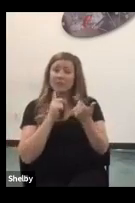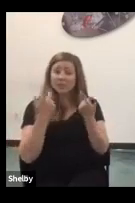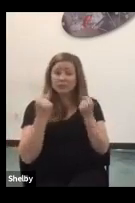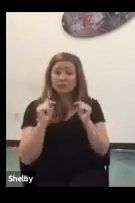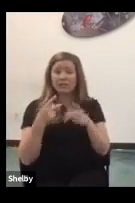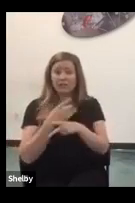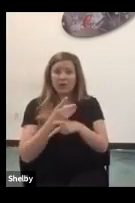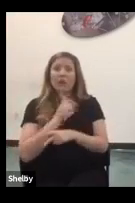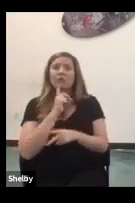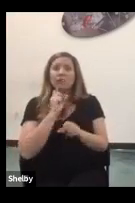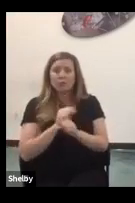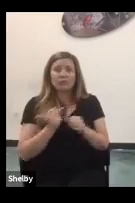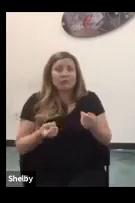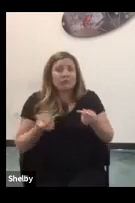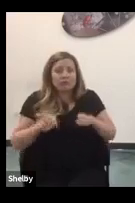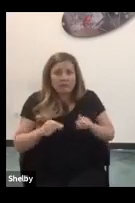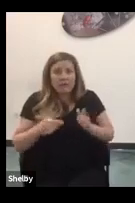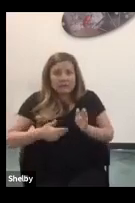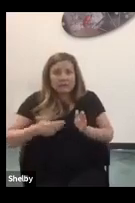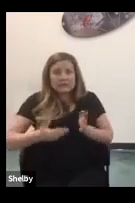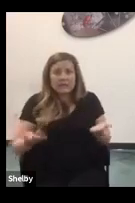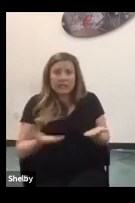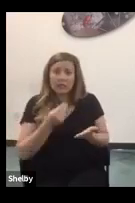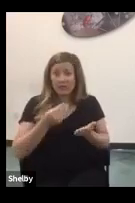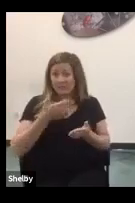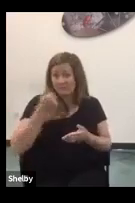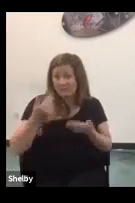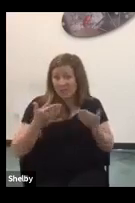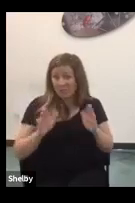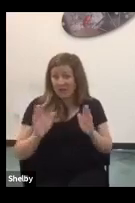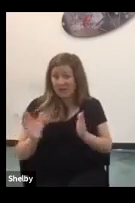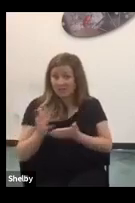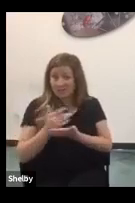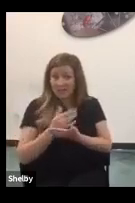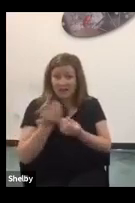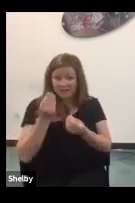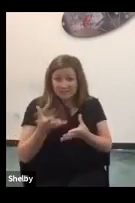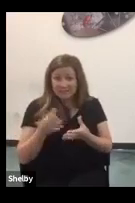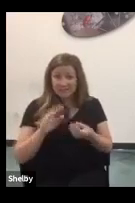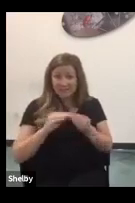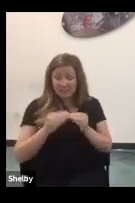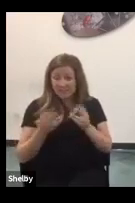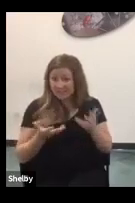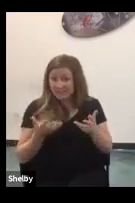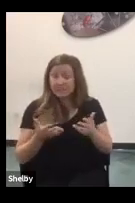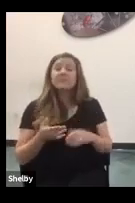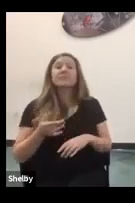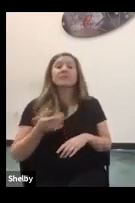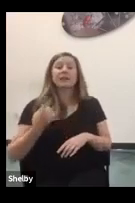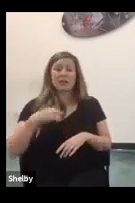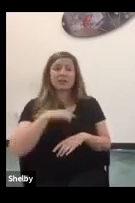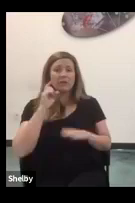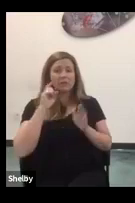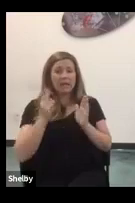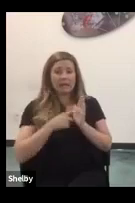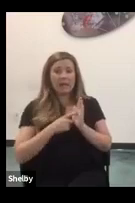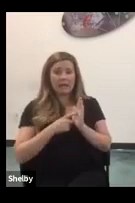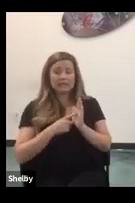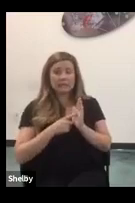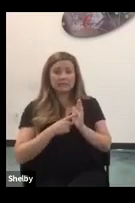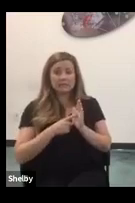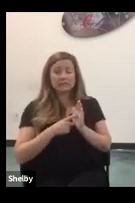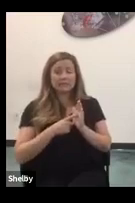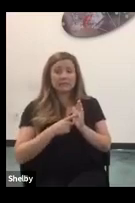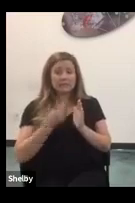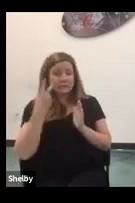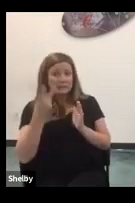prevalence here, and is there a way to better gather that data? And we do recognize that we're definitely able to see that we have a